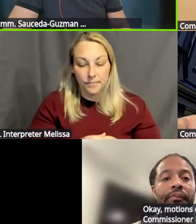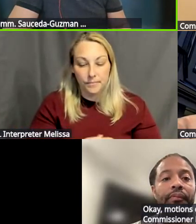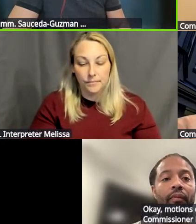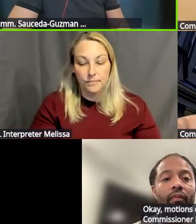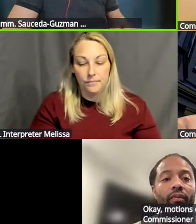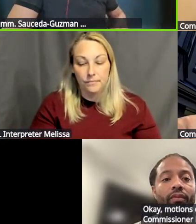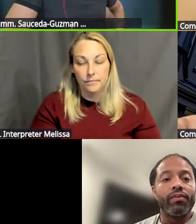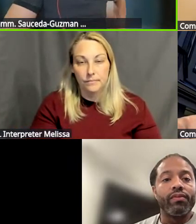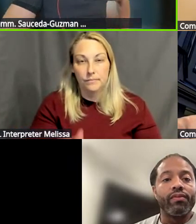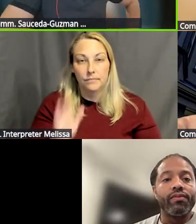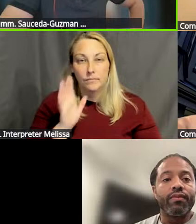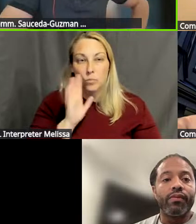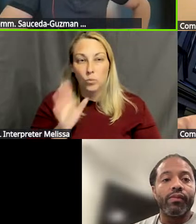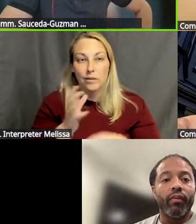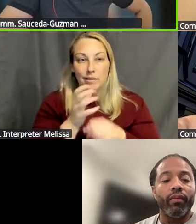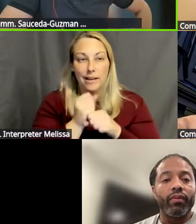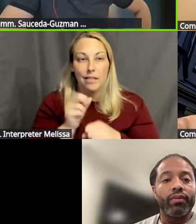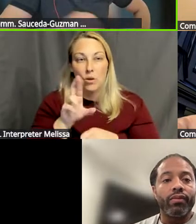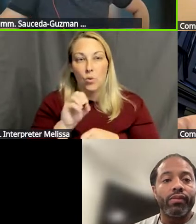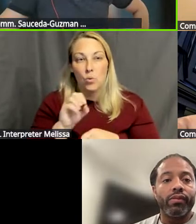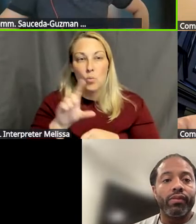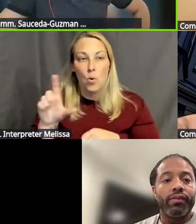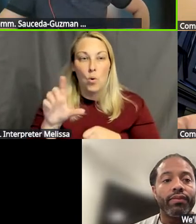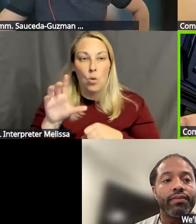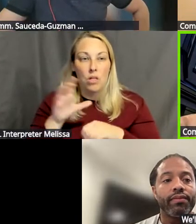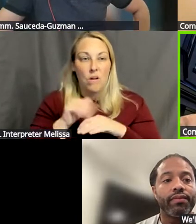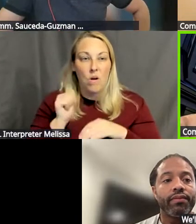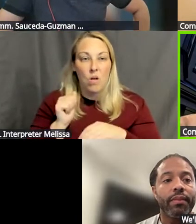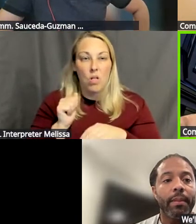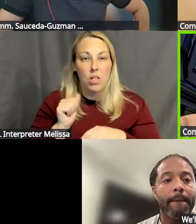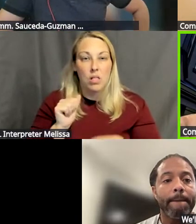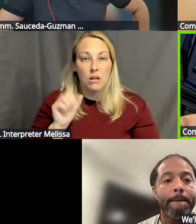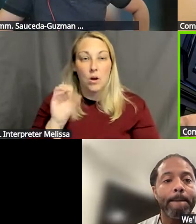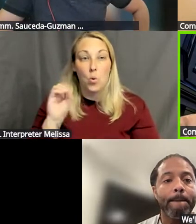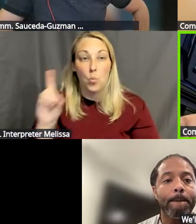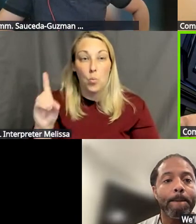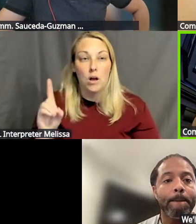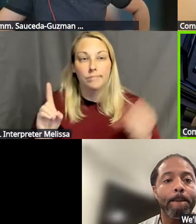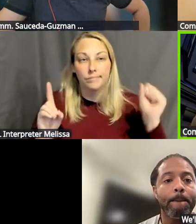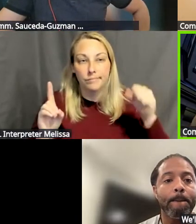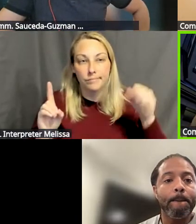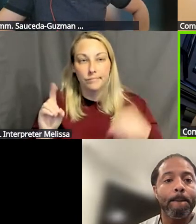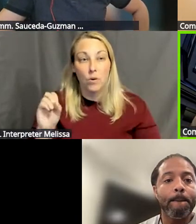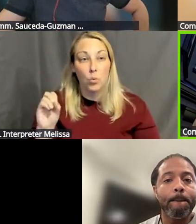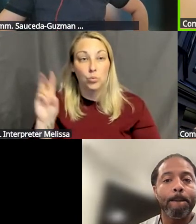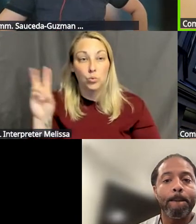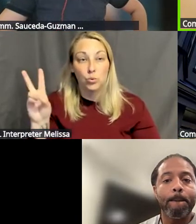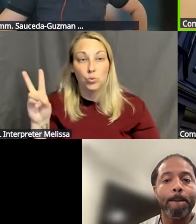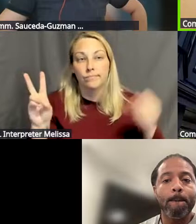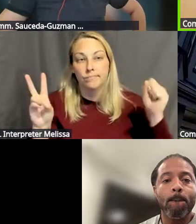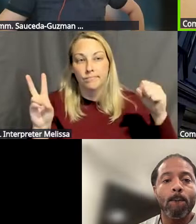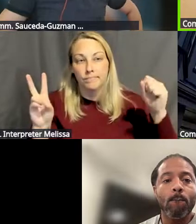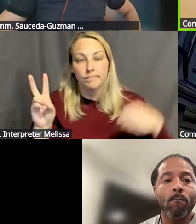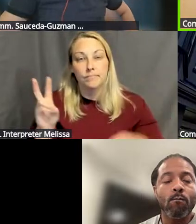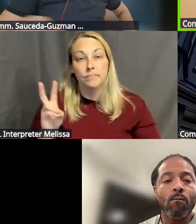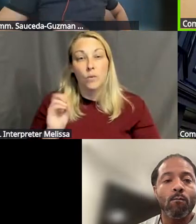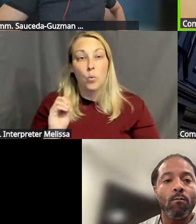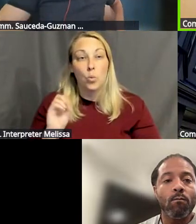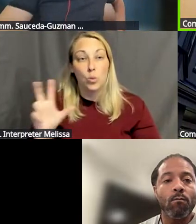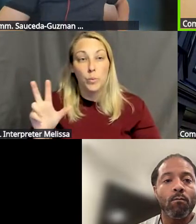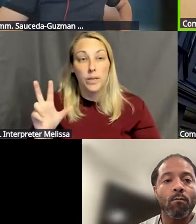roll call for this one to get it clear. 5D01, Yes. 5D02, Yes.